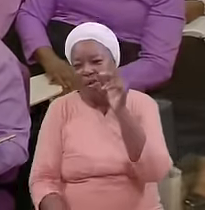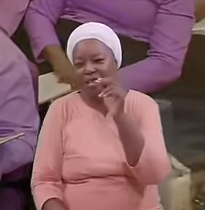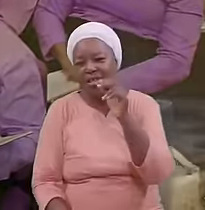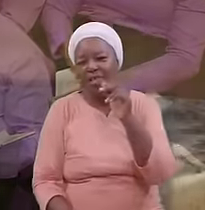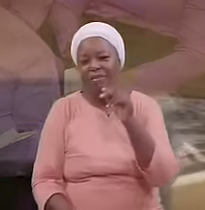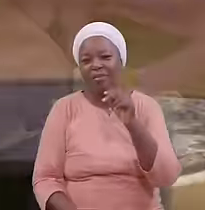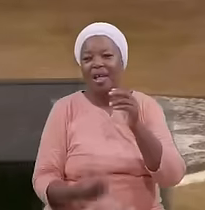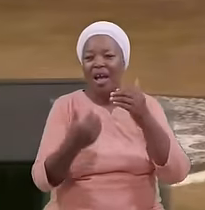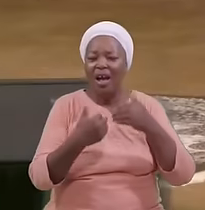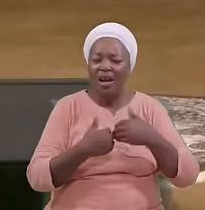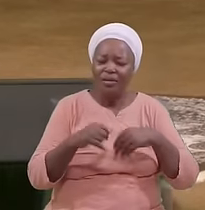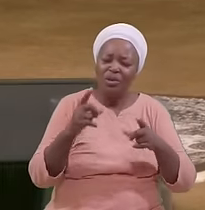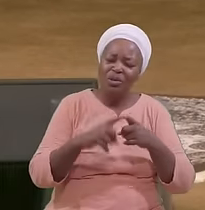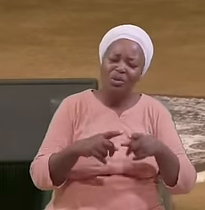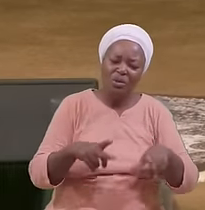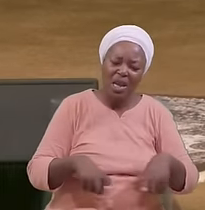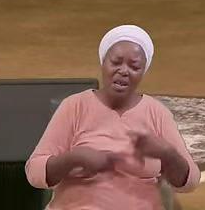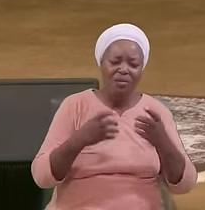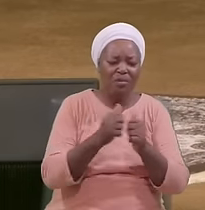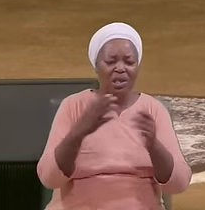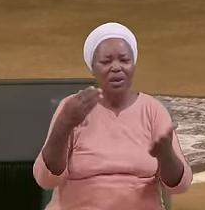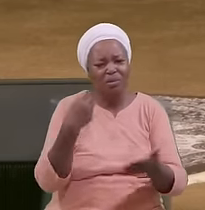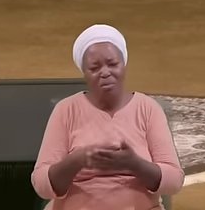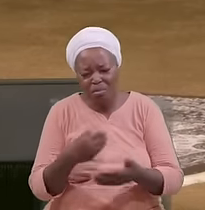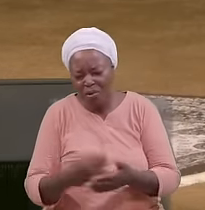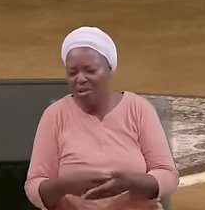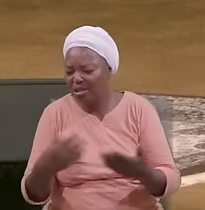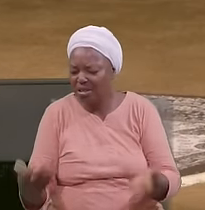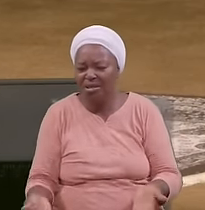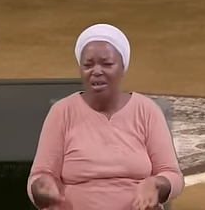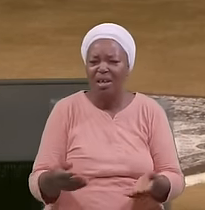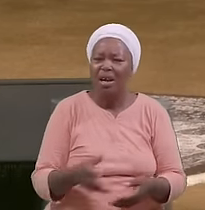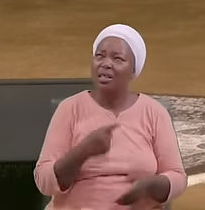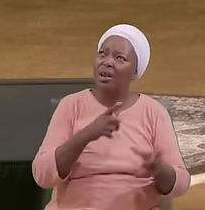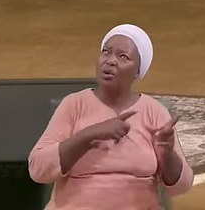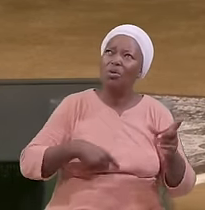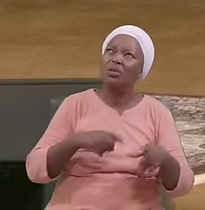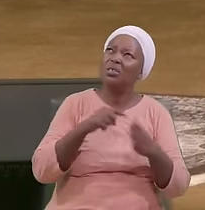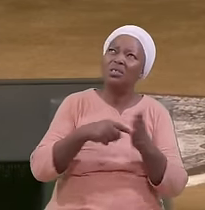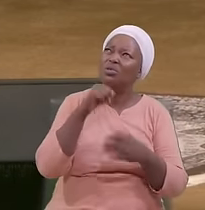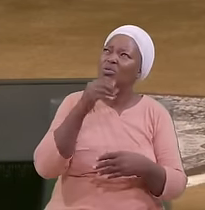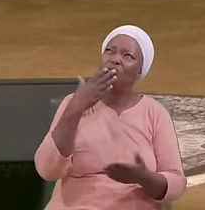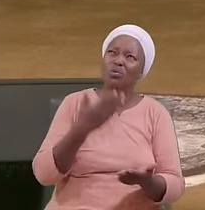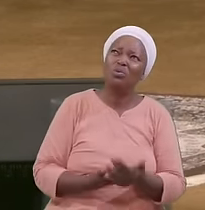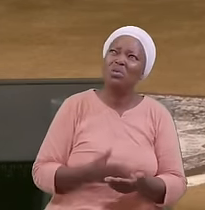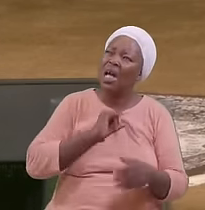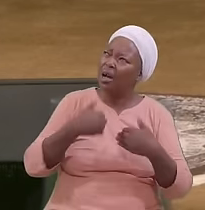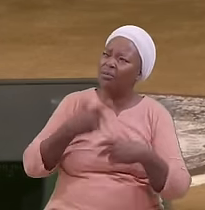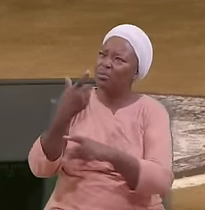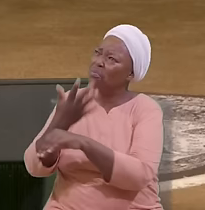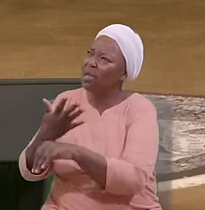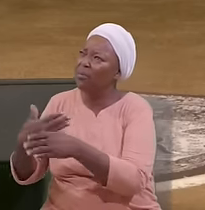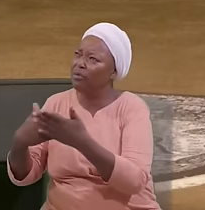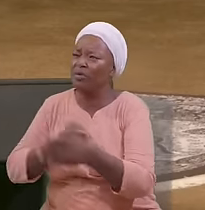to live from hand to mouth. Lord, this is not good. I have to beg, I have to